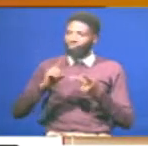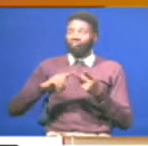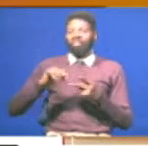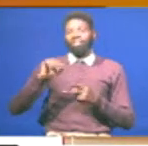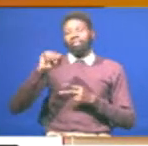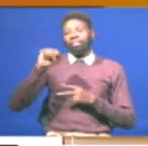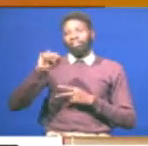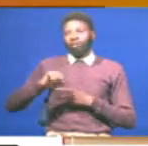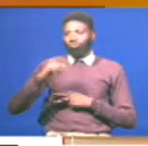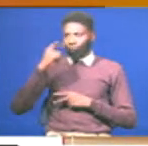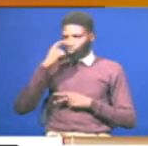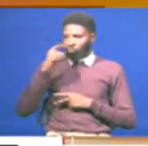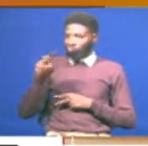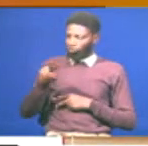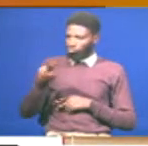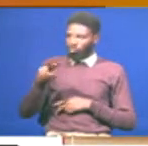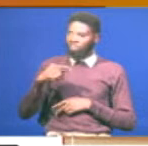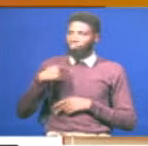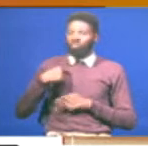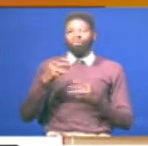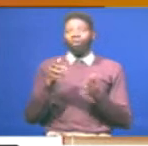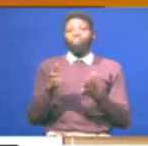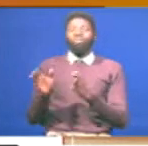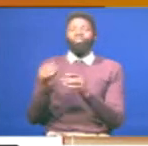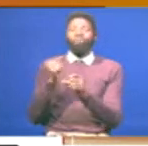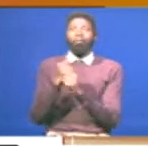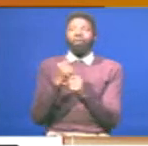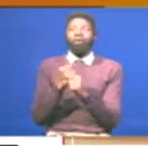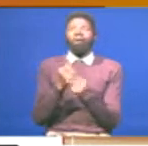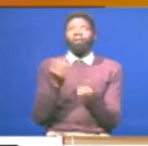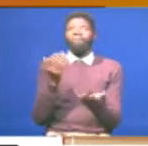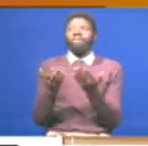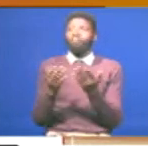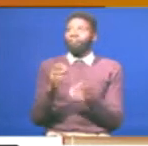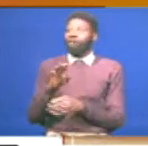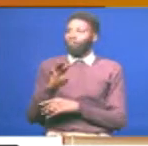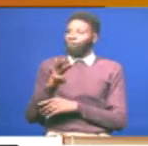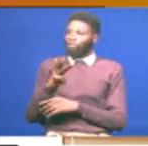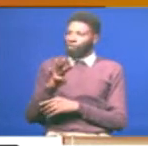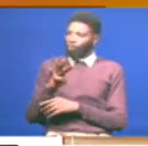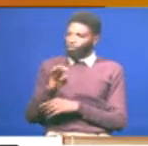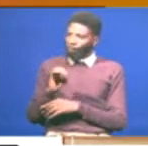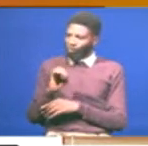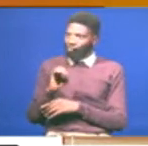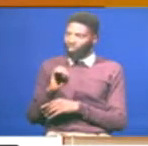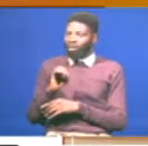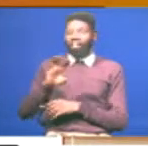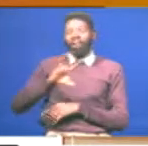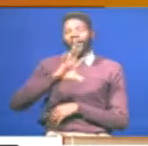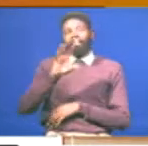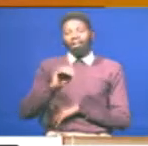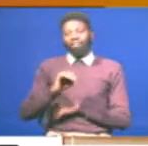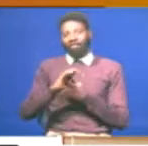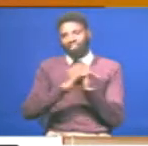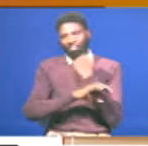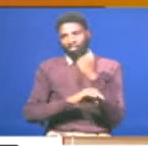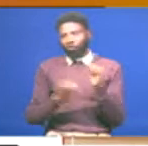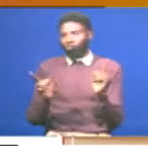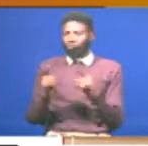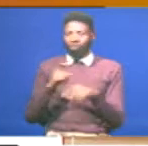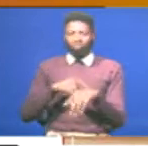had opportunity to do things in about nearly 40 other African countries for a short term, 2 weeks, up